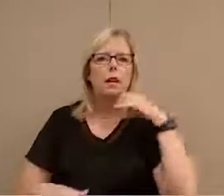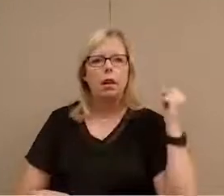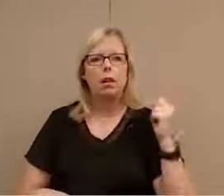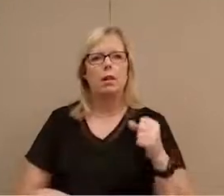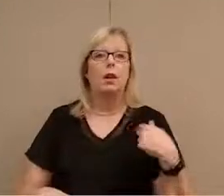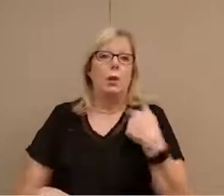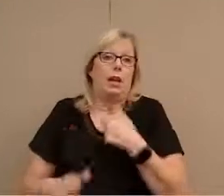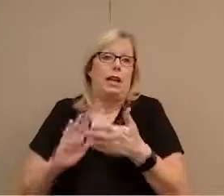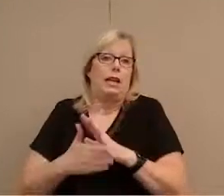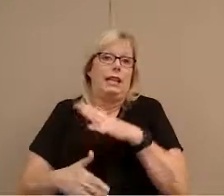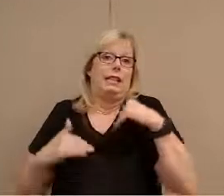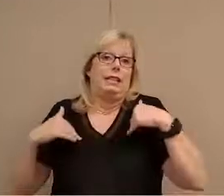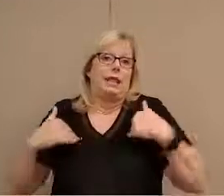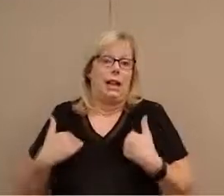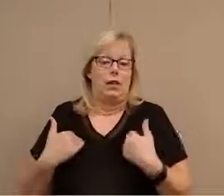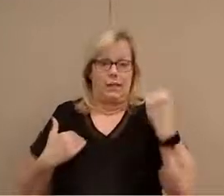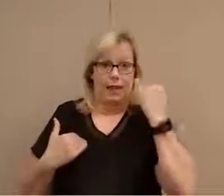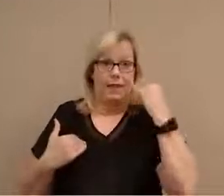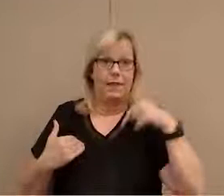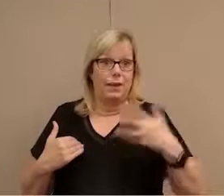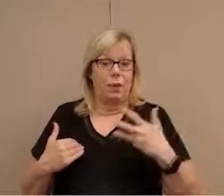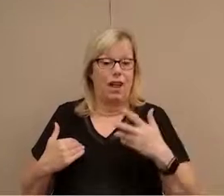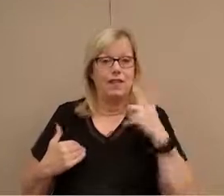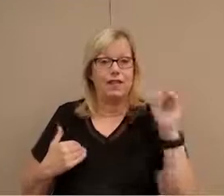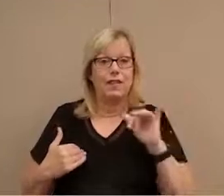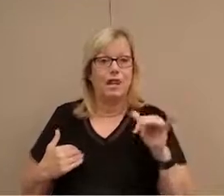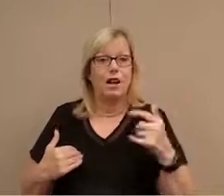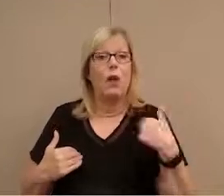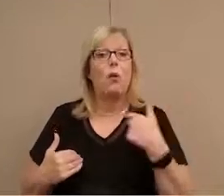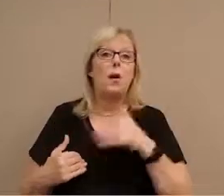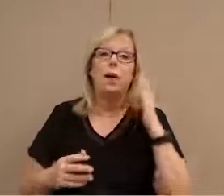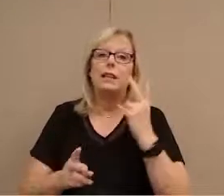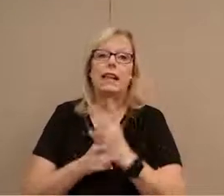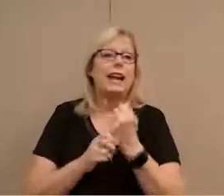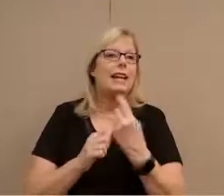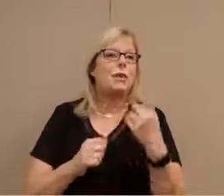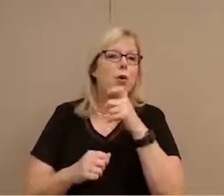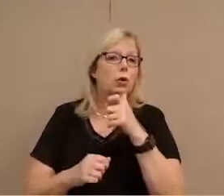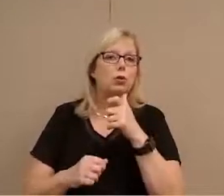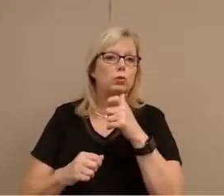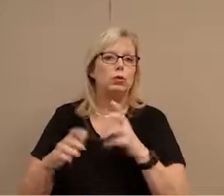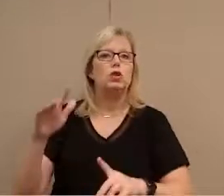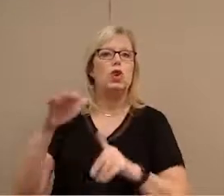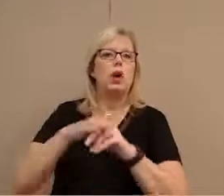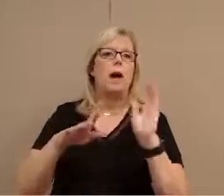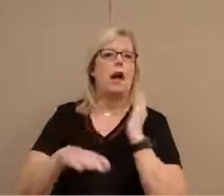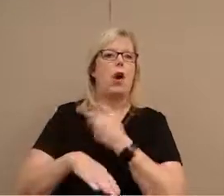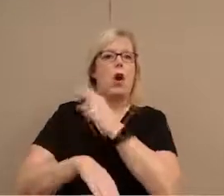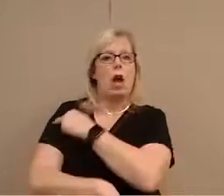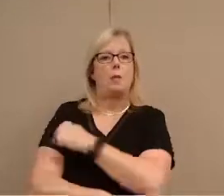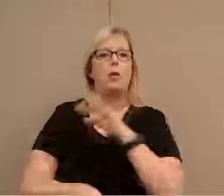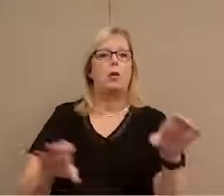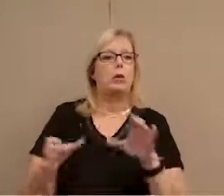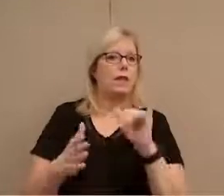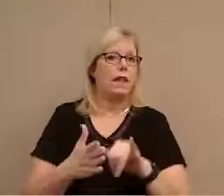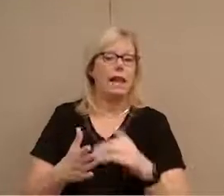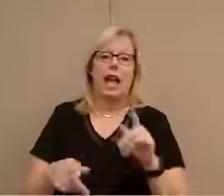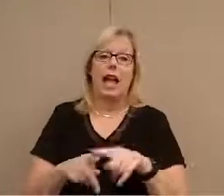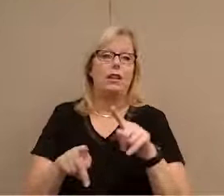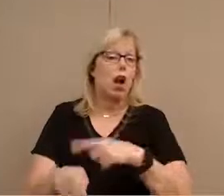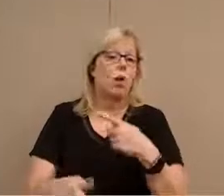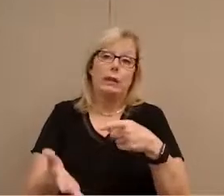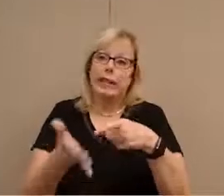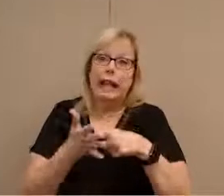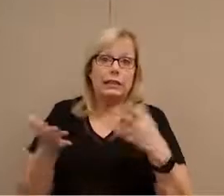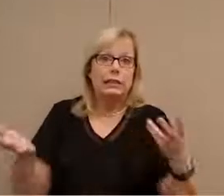But if this is what it is, we will take care of anybody who comes to our hospital, and we will do that as long as it